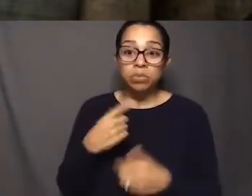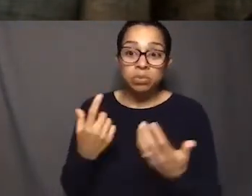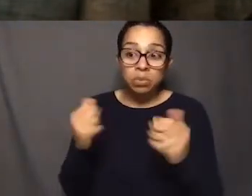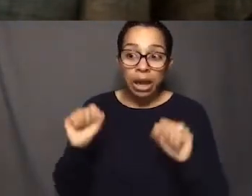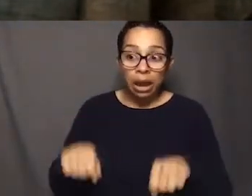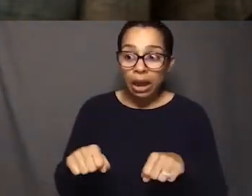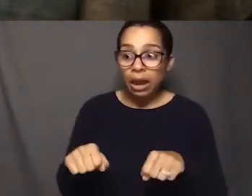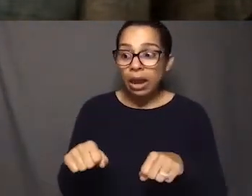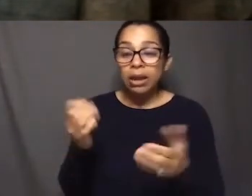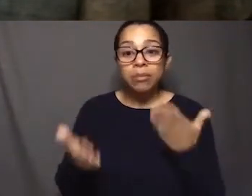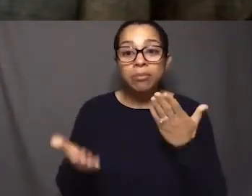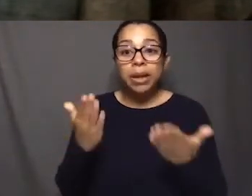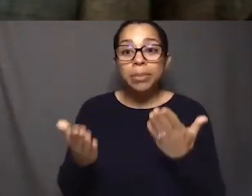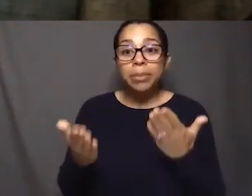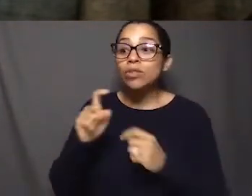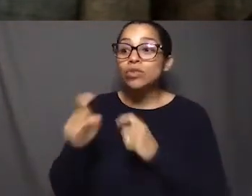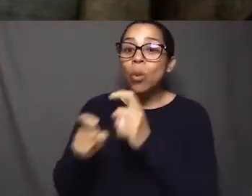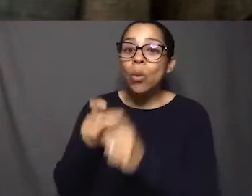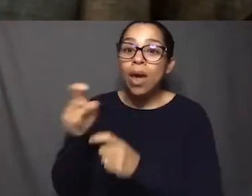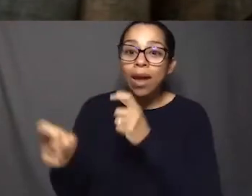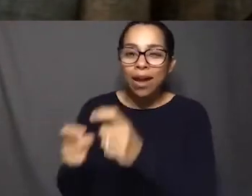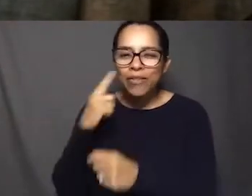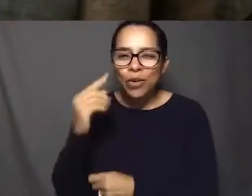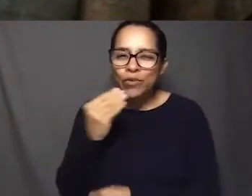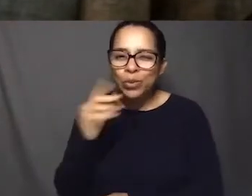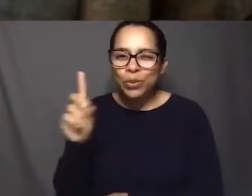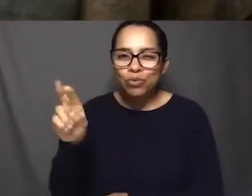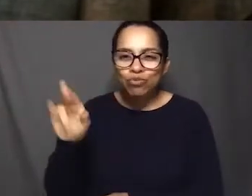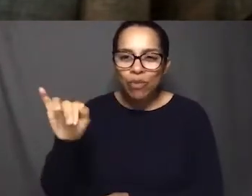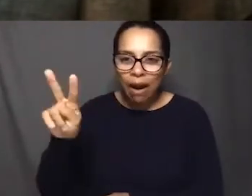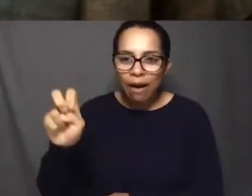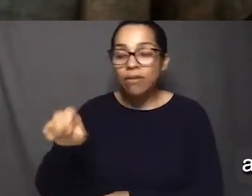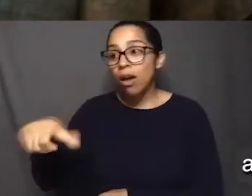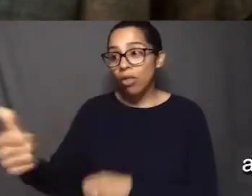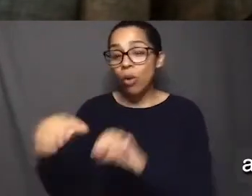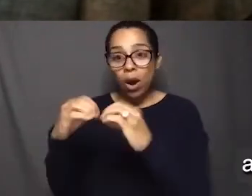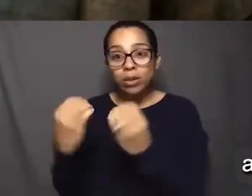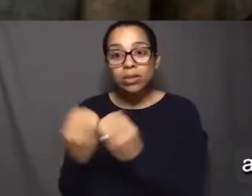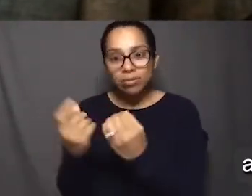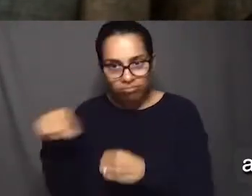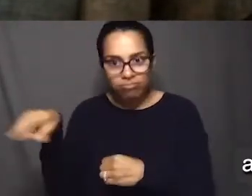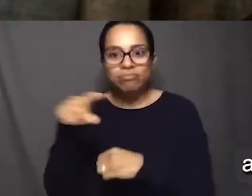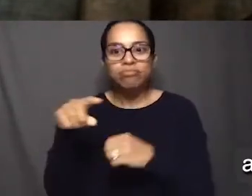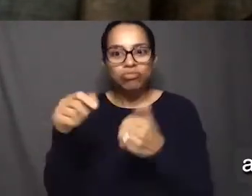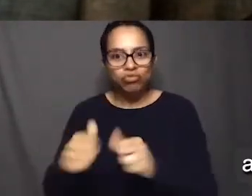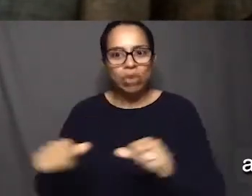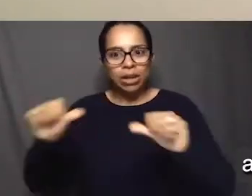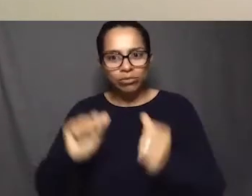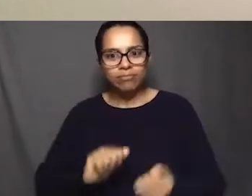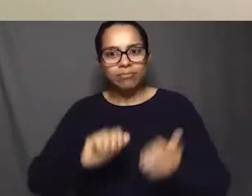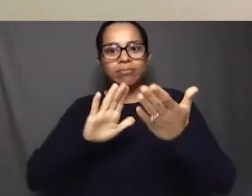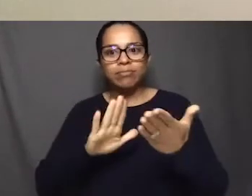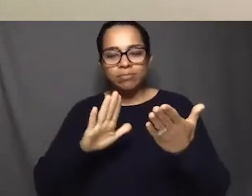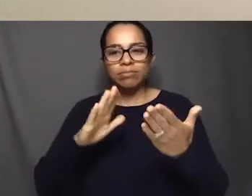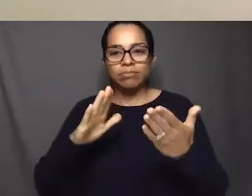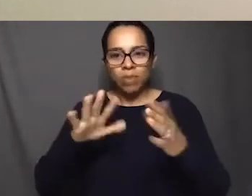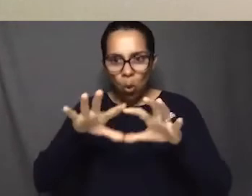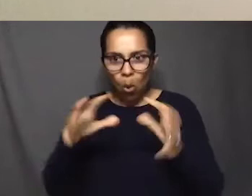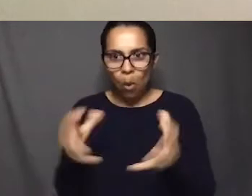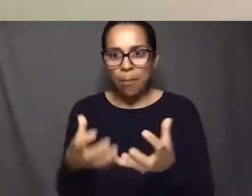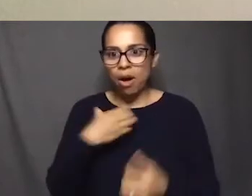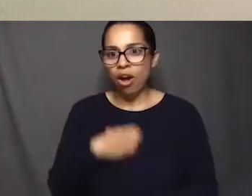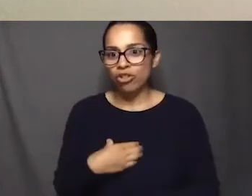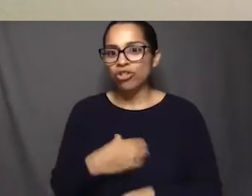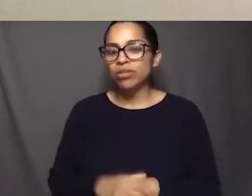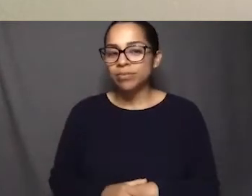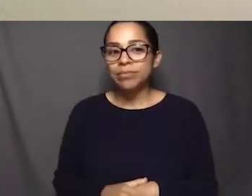or contribute to food drives and organizations that are taking action against global hunger and food deserts. Unfortunately, restaurants